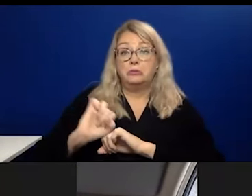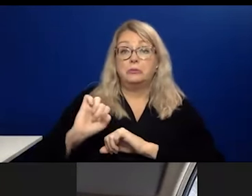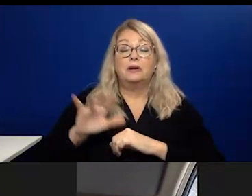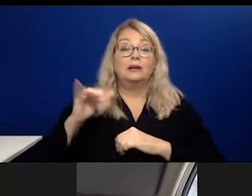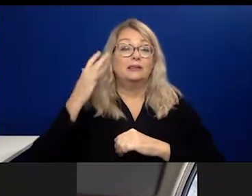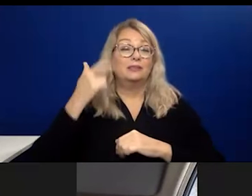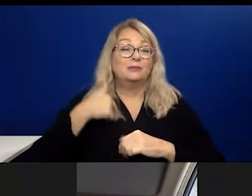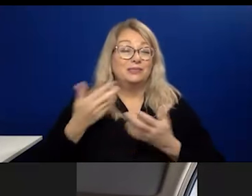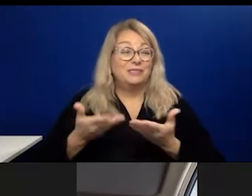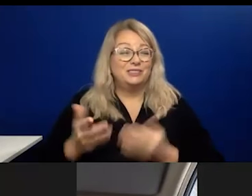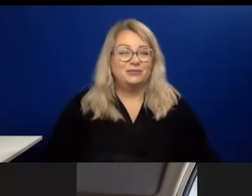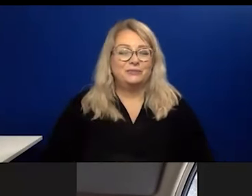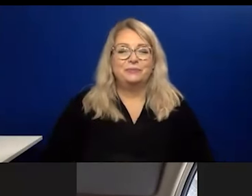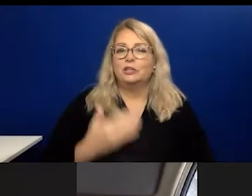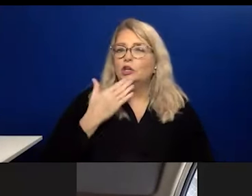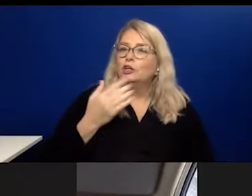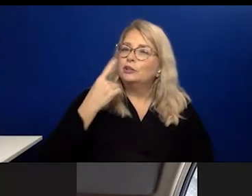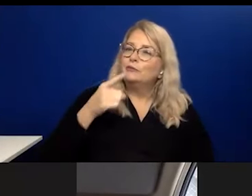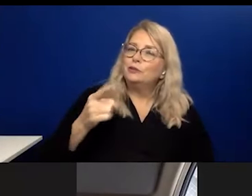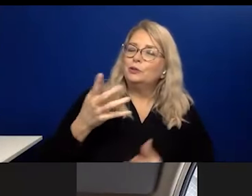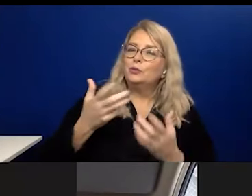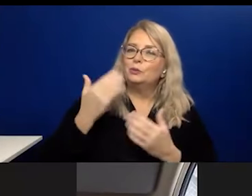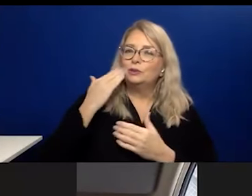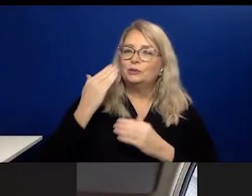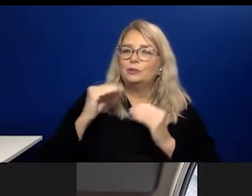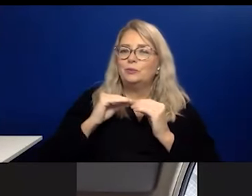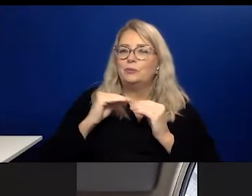today. Good for you wanting to know about that. Thank you.